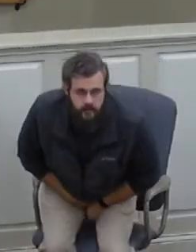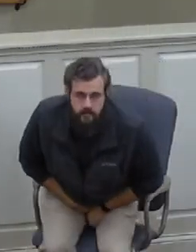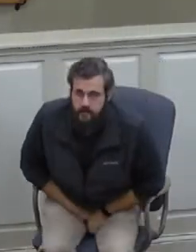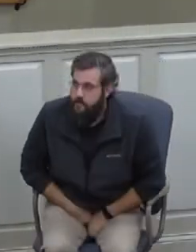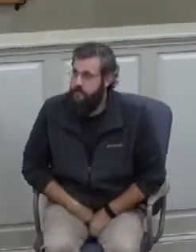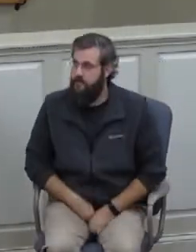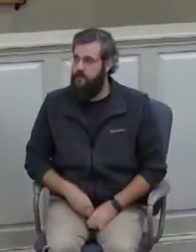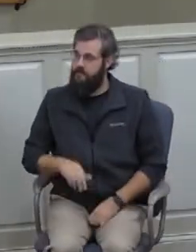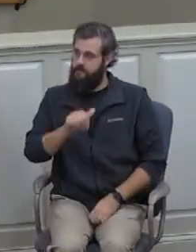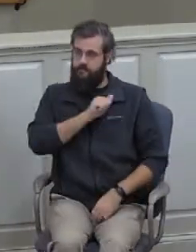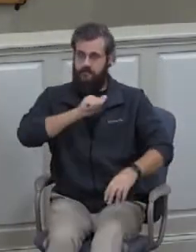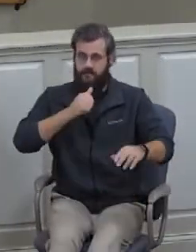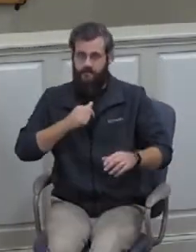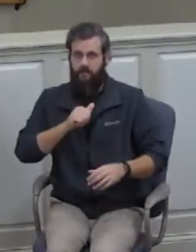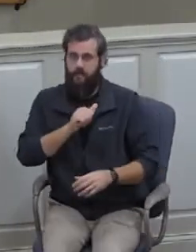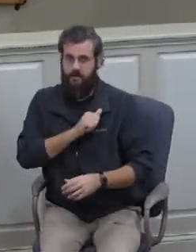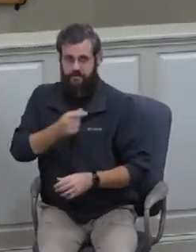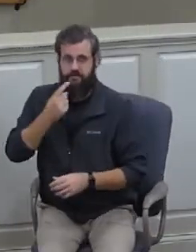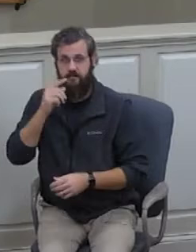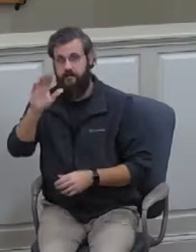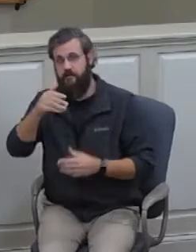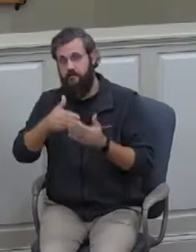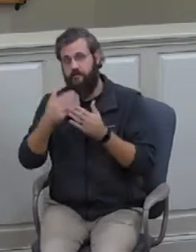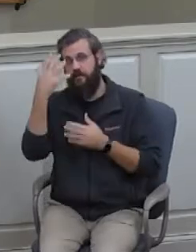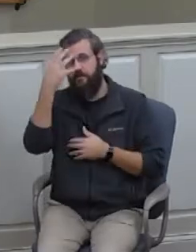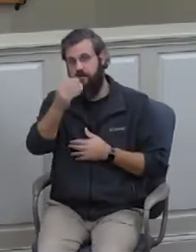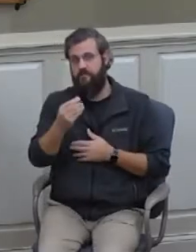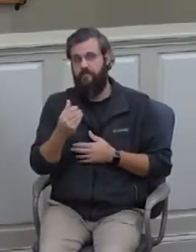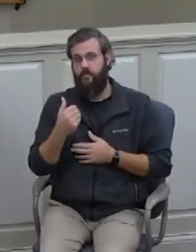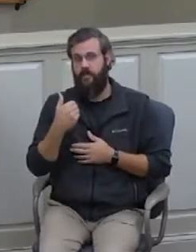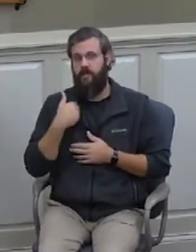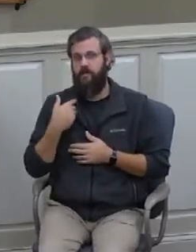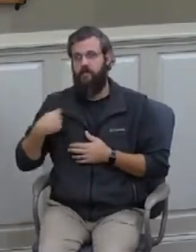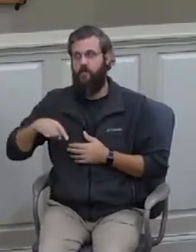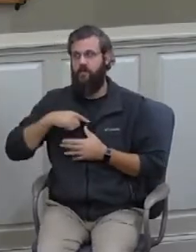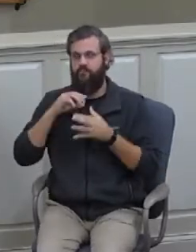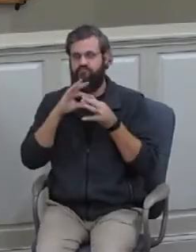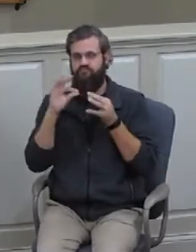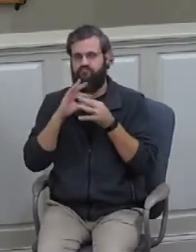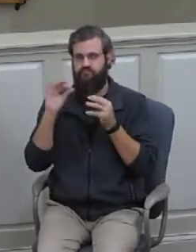Donna, before you leave, Yeah, we have some stuff to say, too.